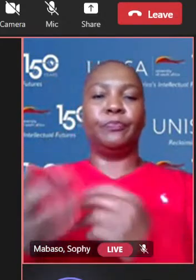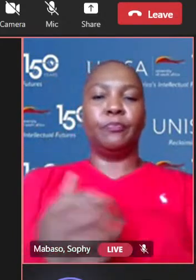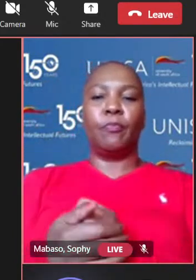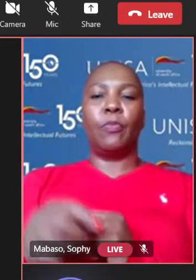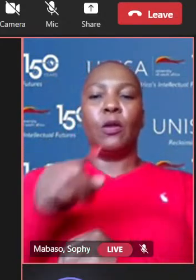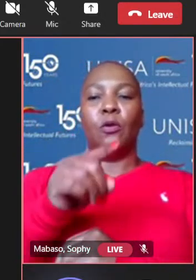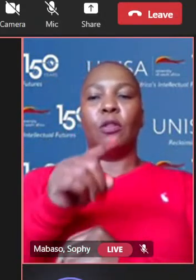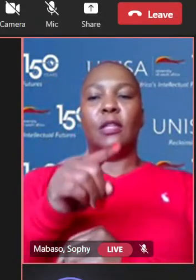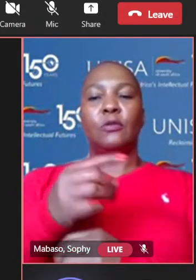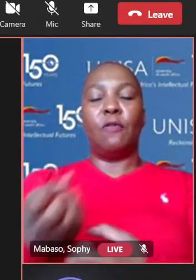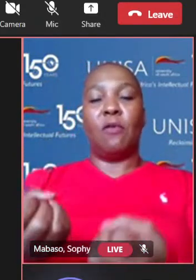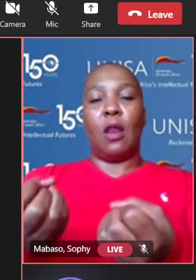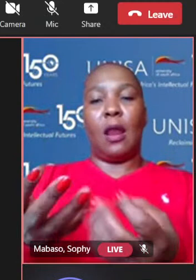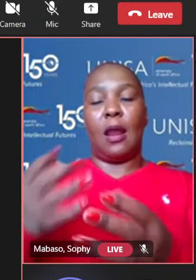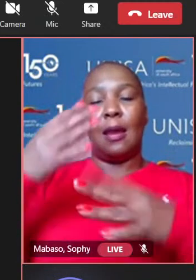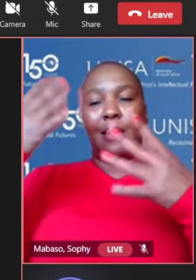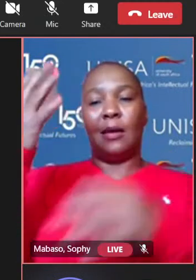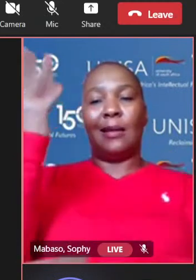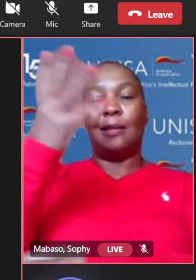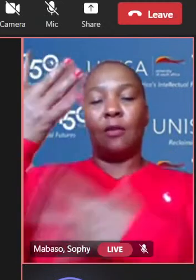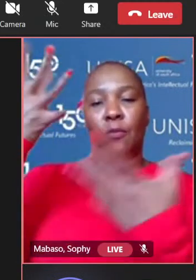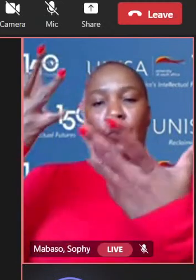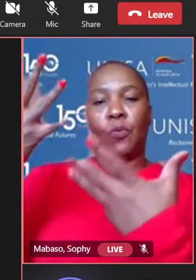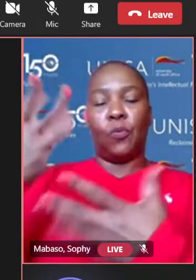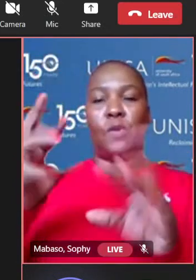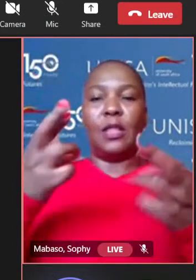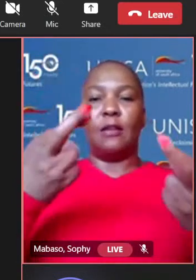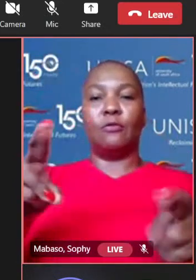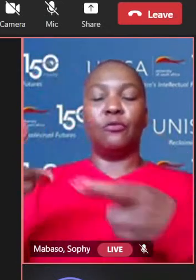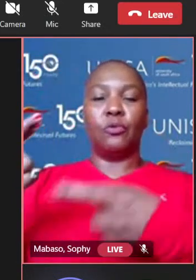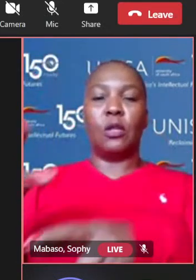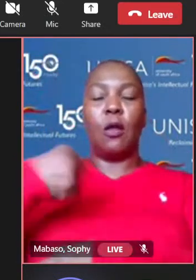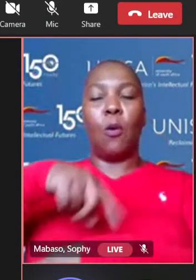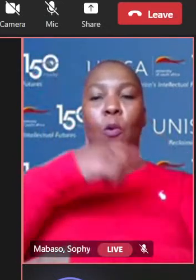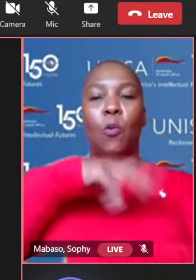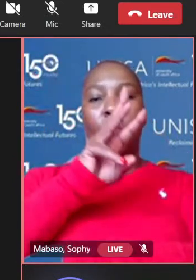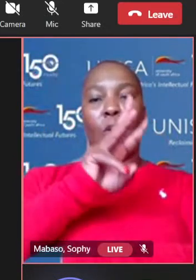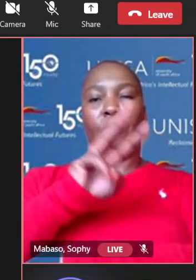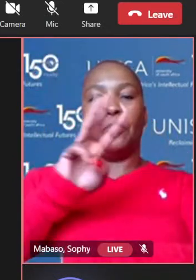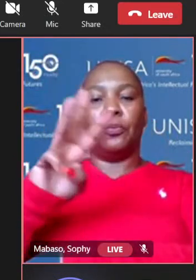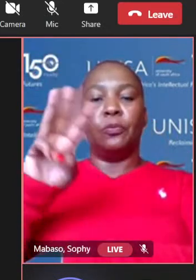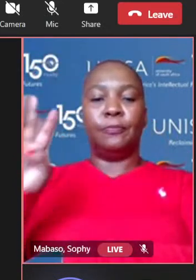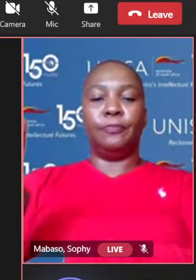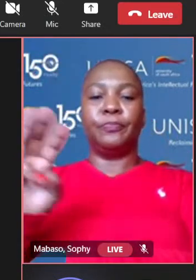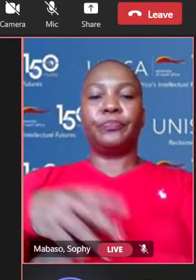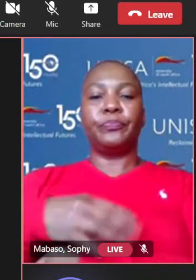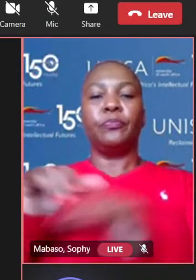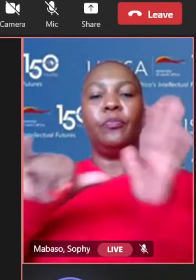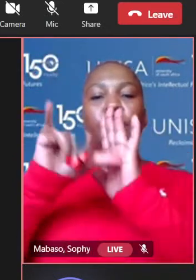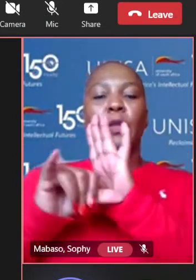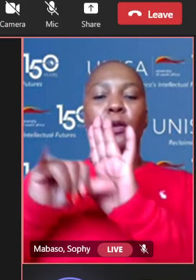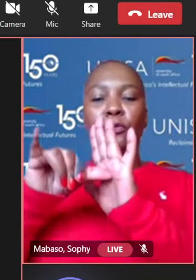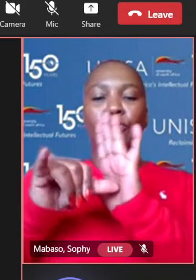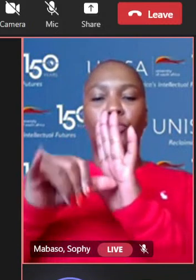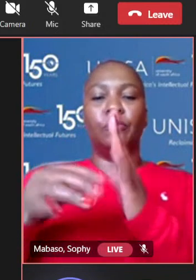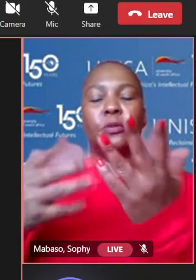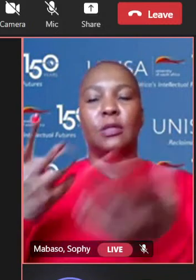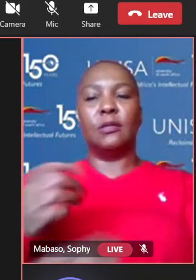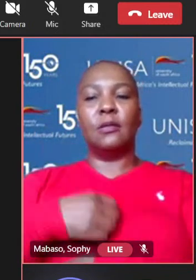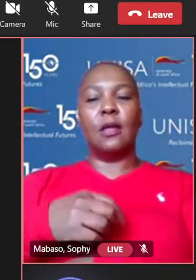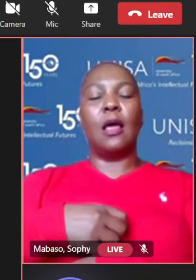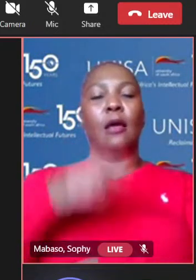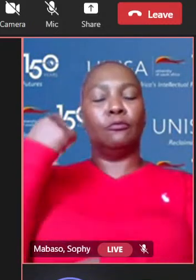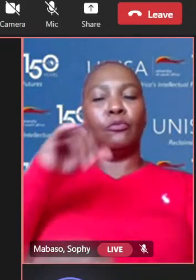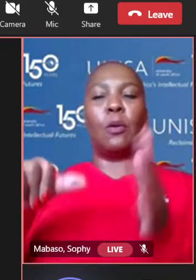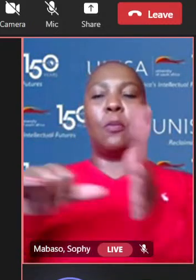we've already addressed in terms of the resources on our website, as well as the YouTube channel. But I think the most important